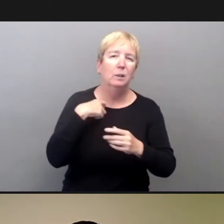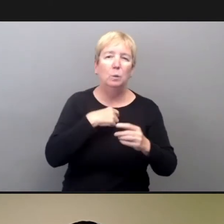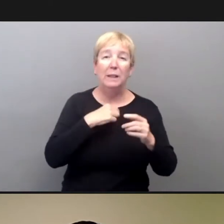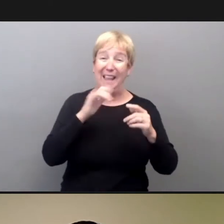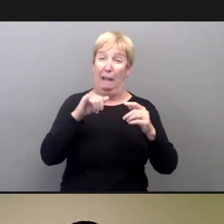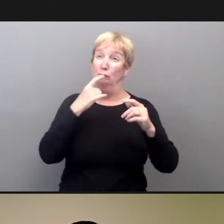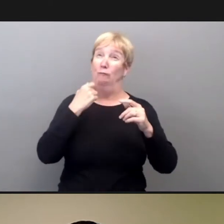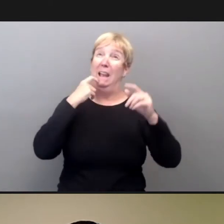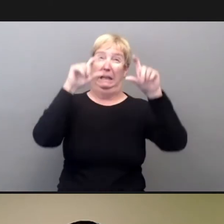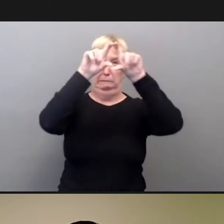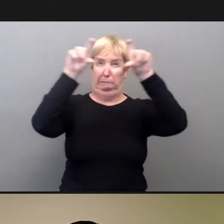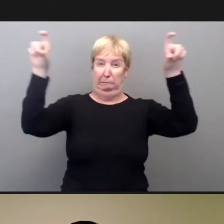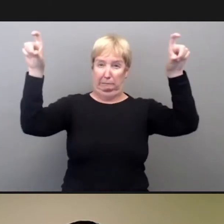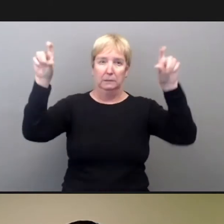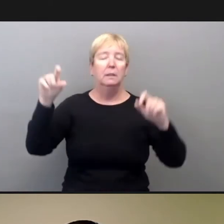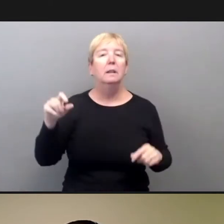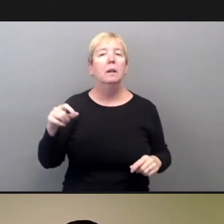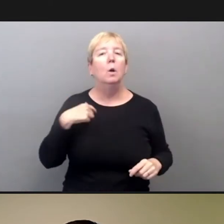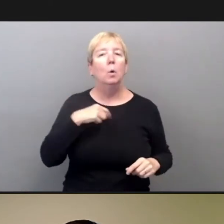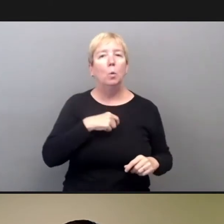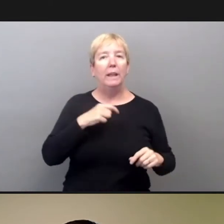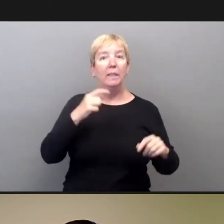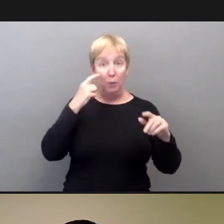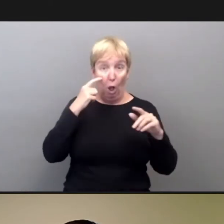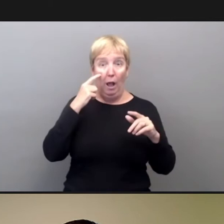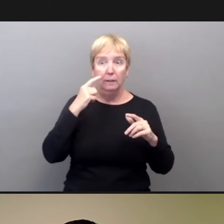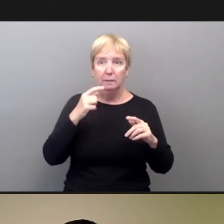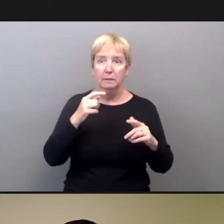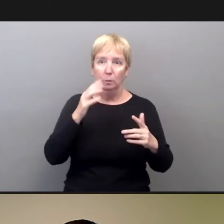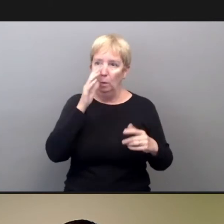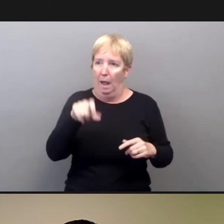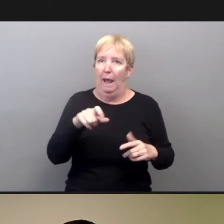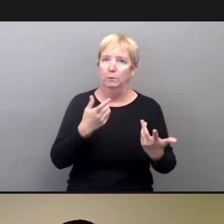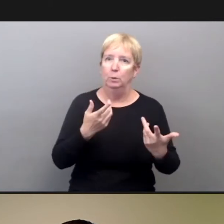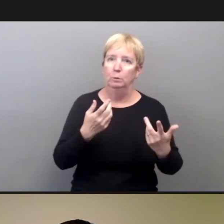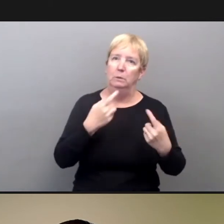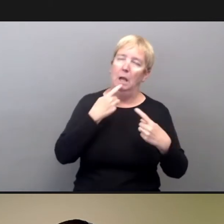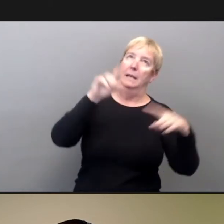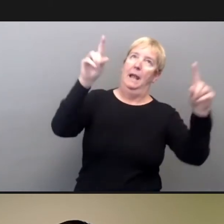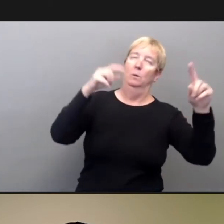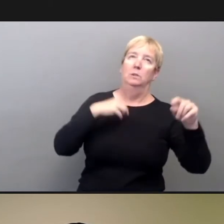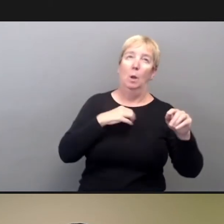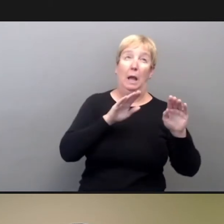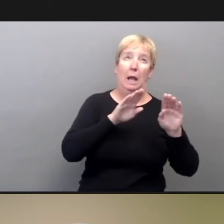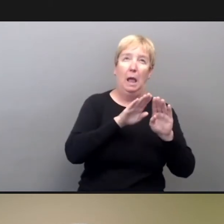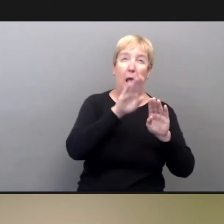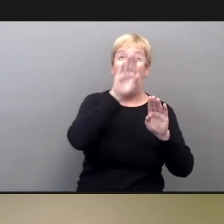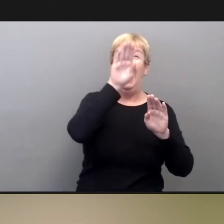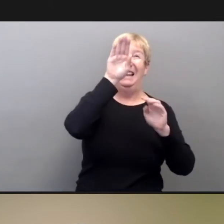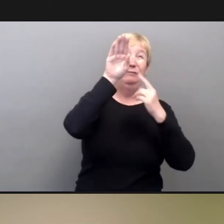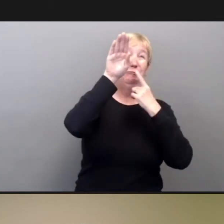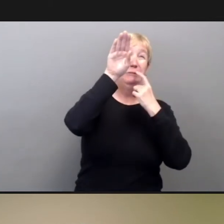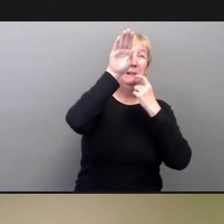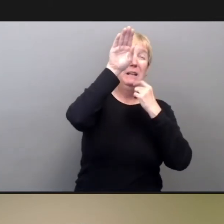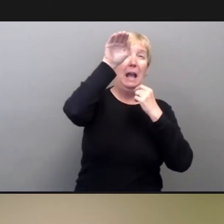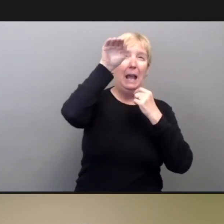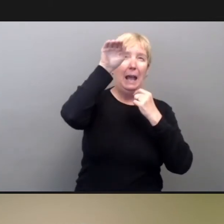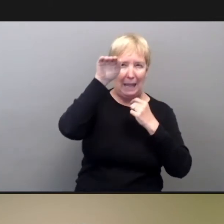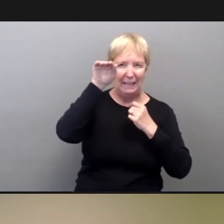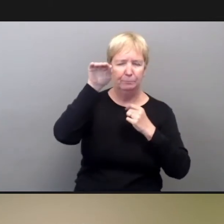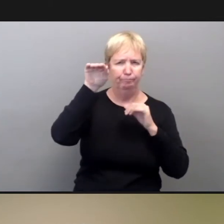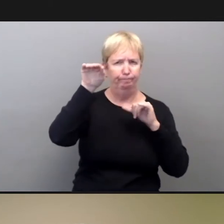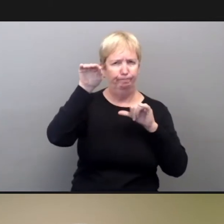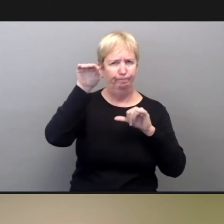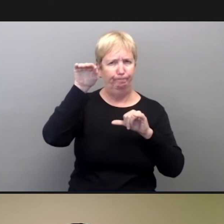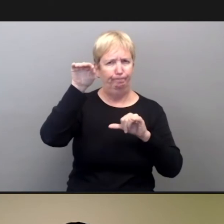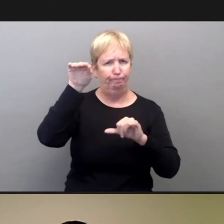were going over the peak and then coming back down, we'd make it through. But that plateau that we're in right now is clearly calling